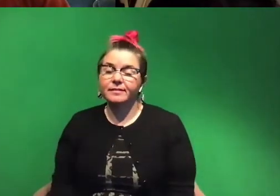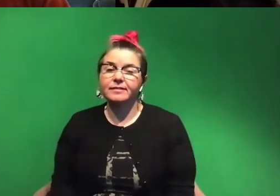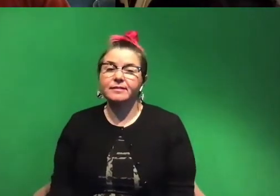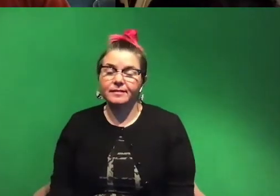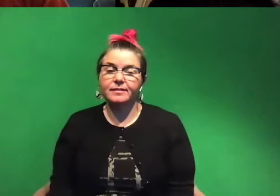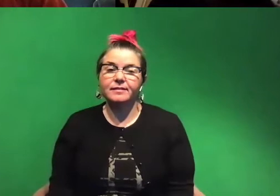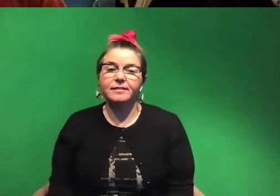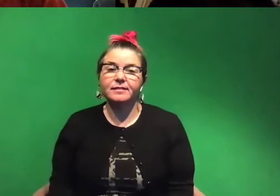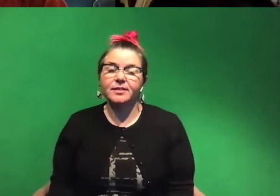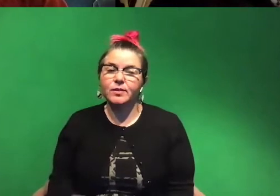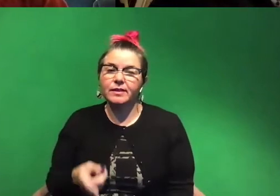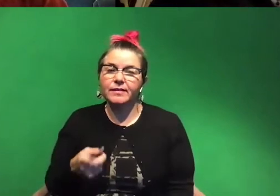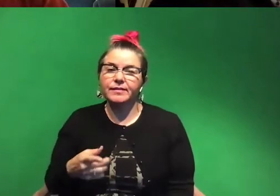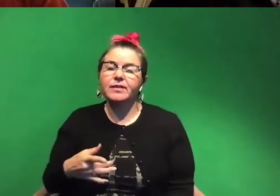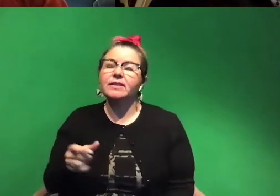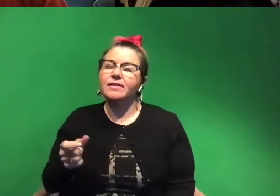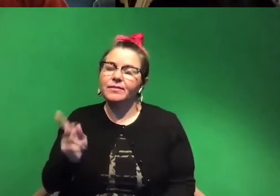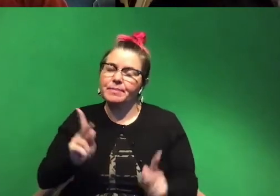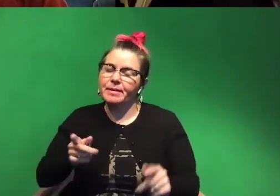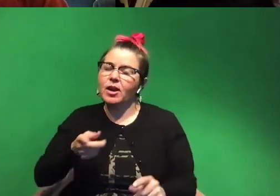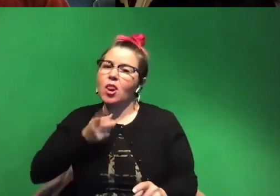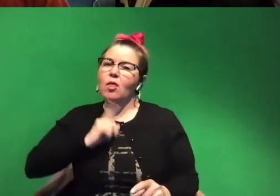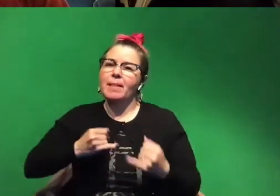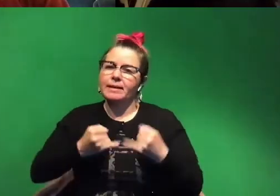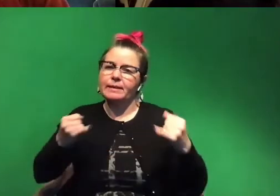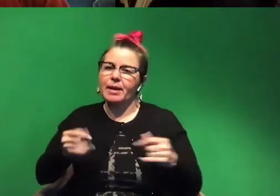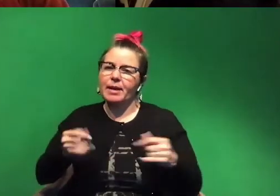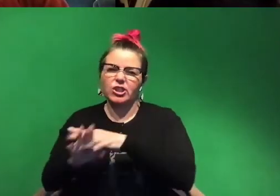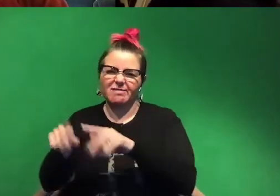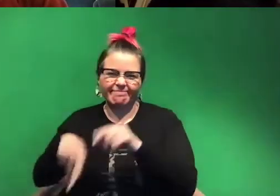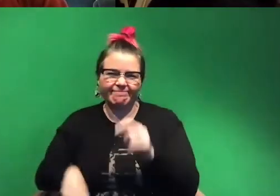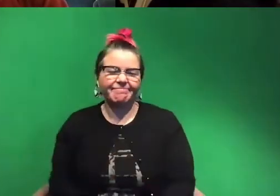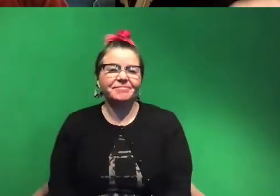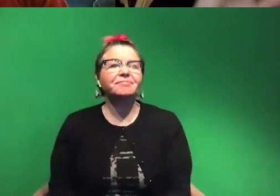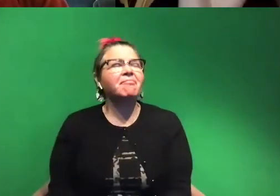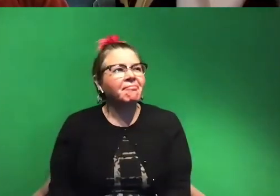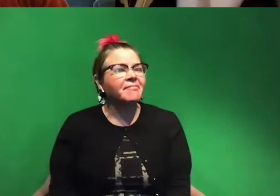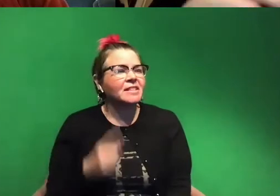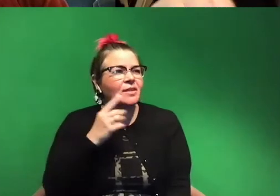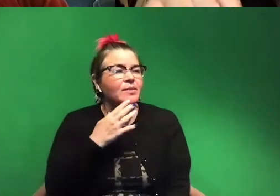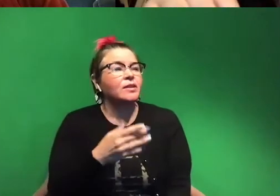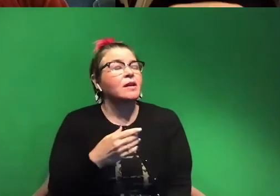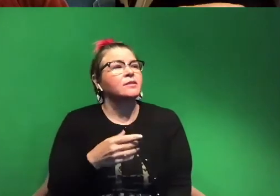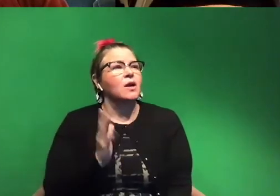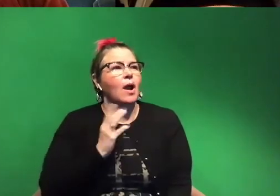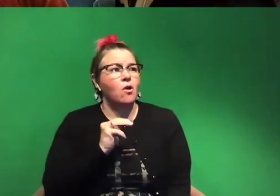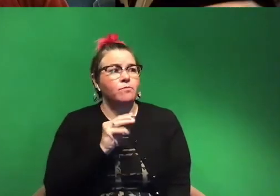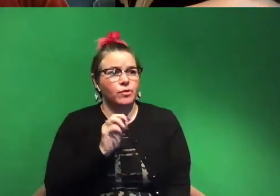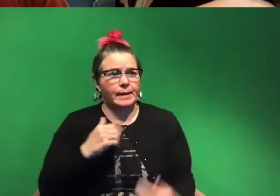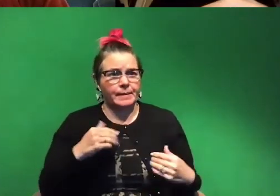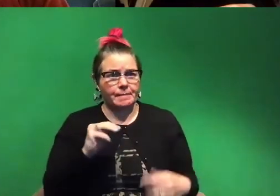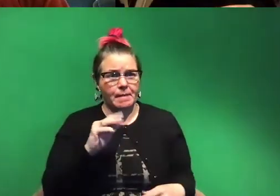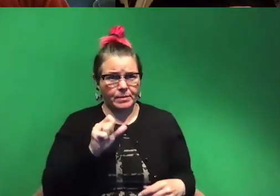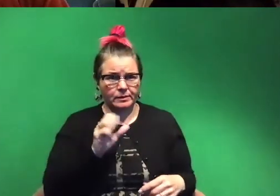up like spaghetti, but if you're a shark, not so much. well, sounds good. So then are marine mammals the main predators